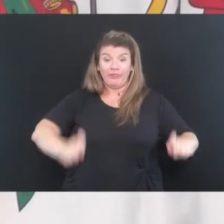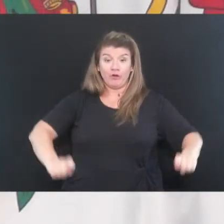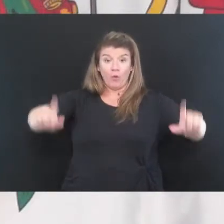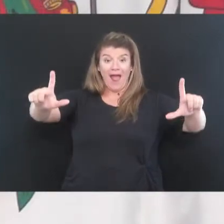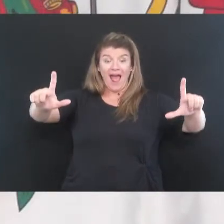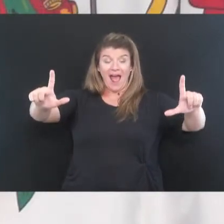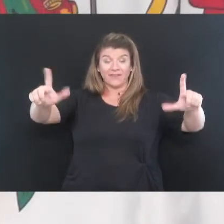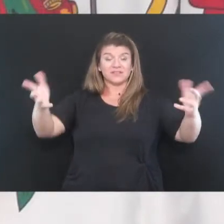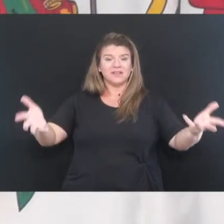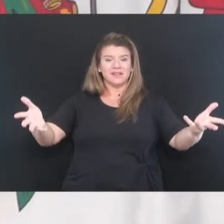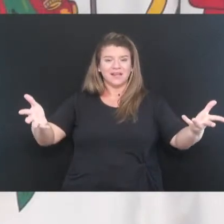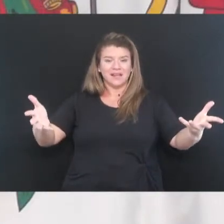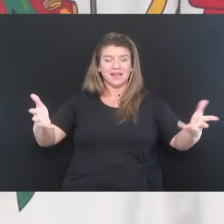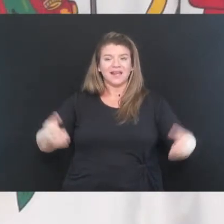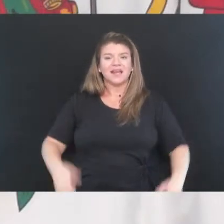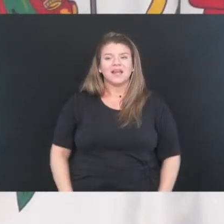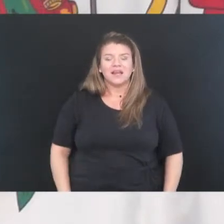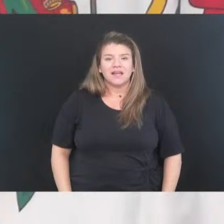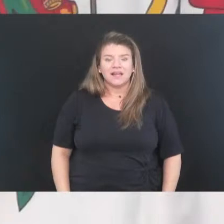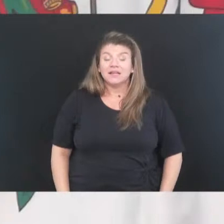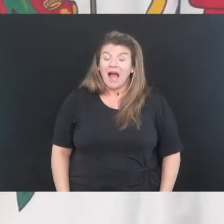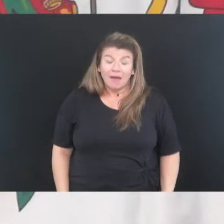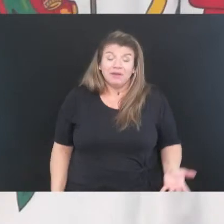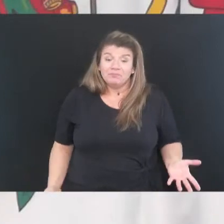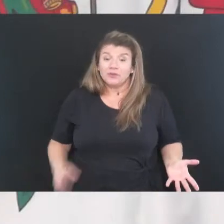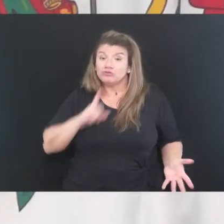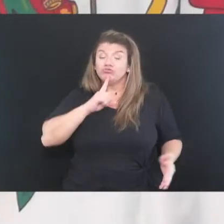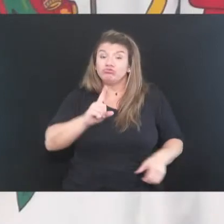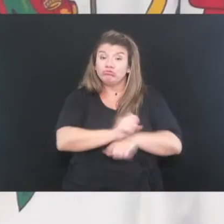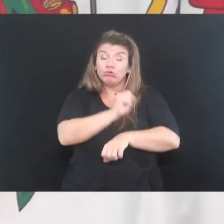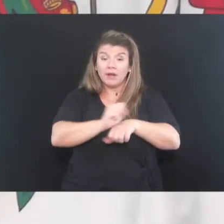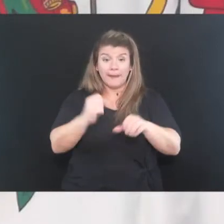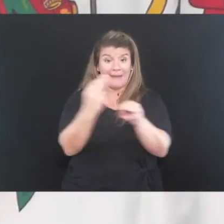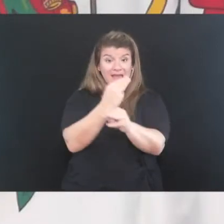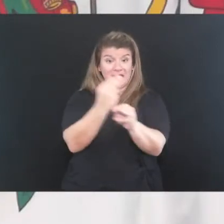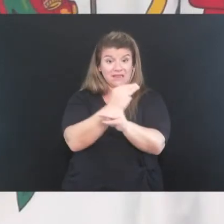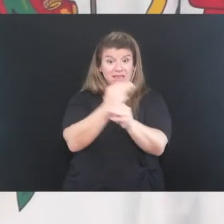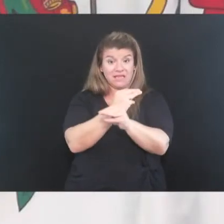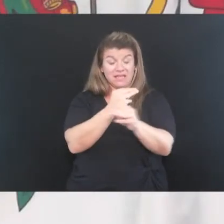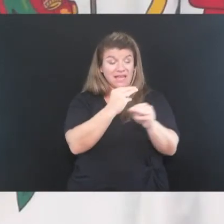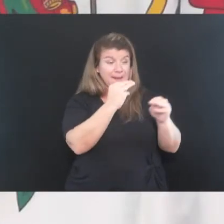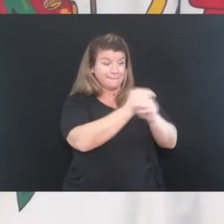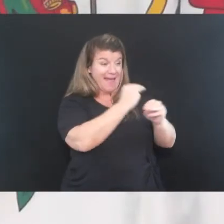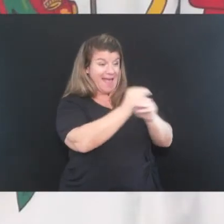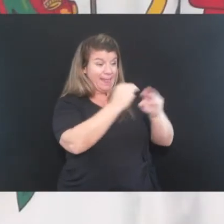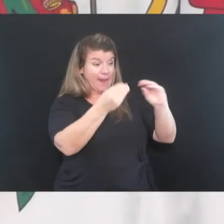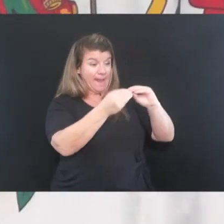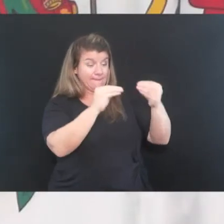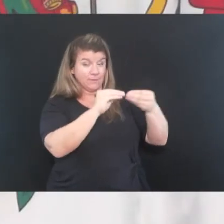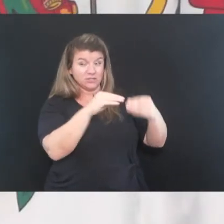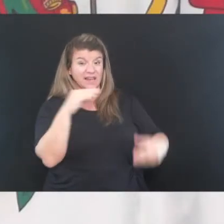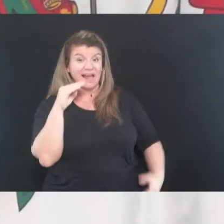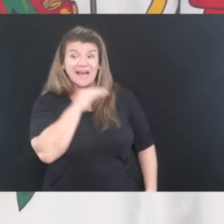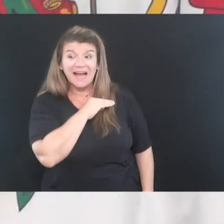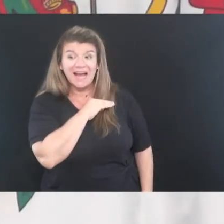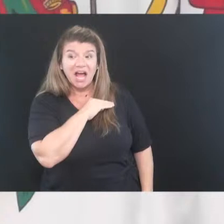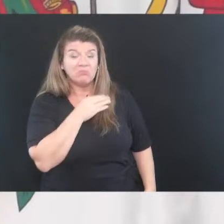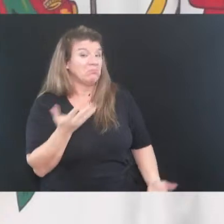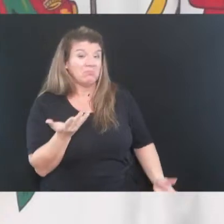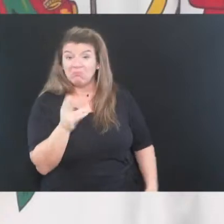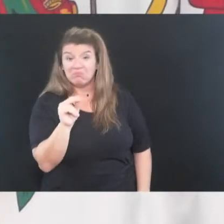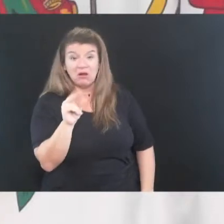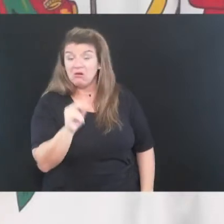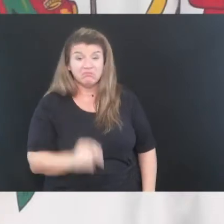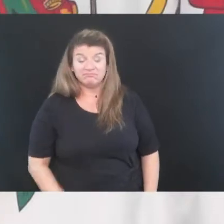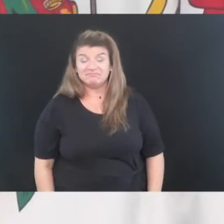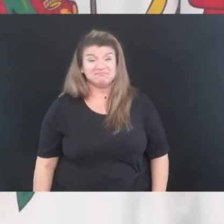one thing that absolute mathematics will never do, mathematics and numbers don't lie very often, do they? And